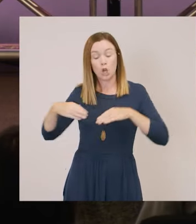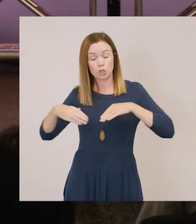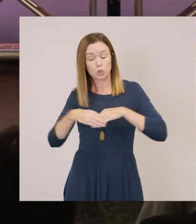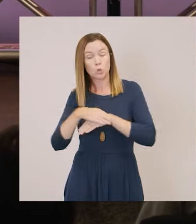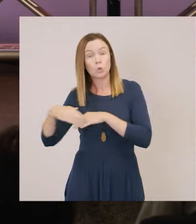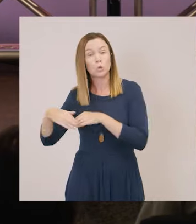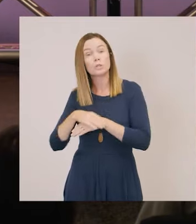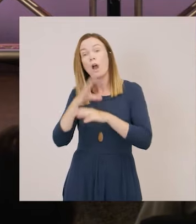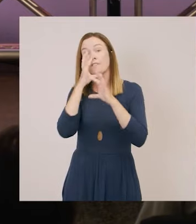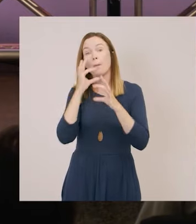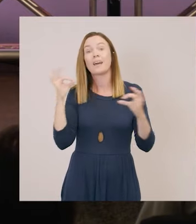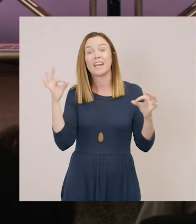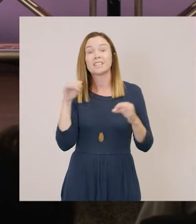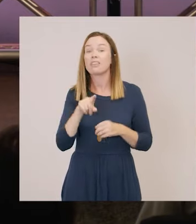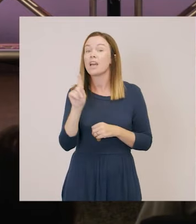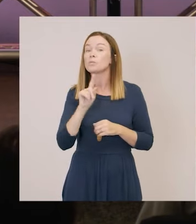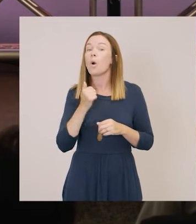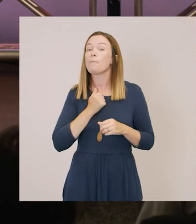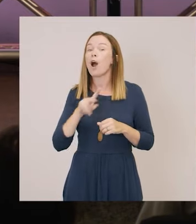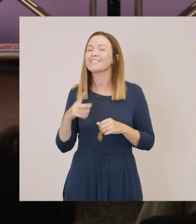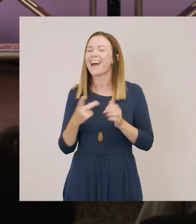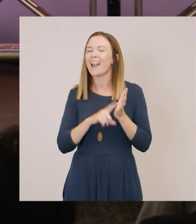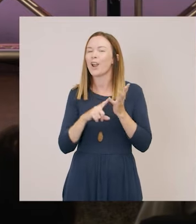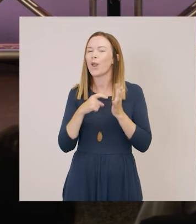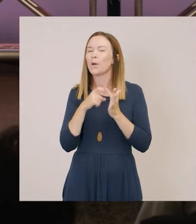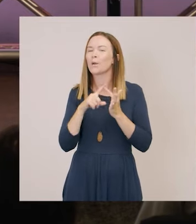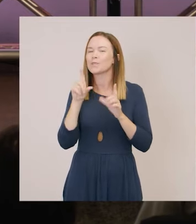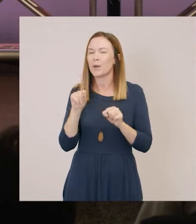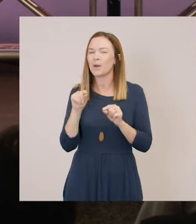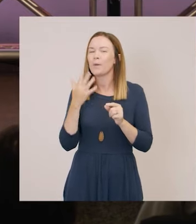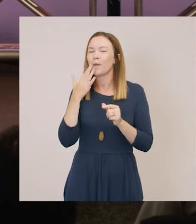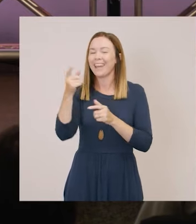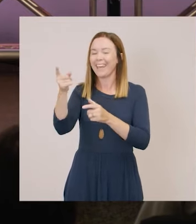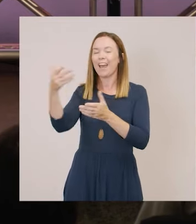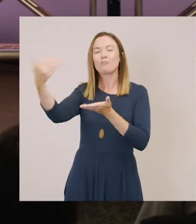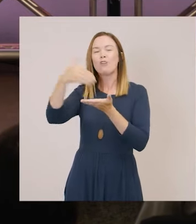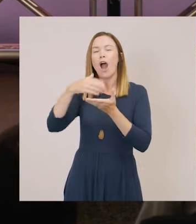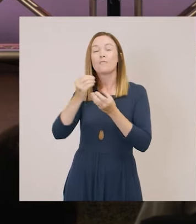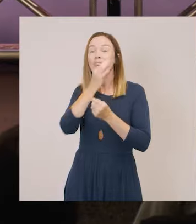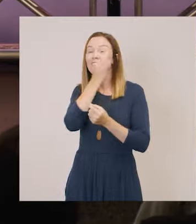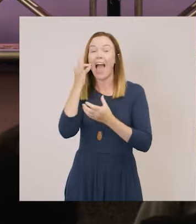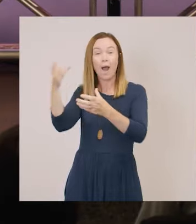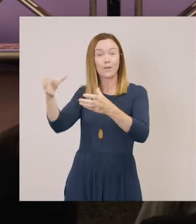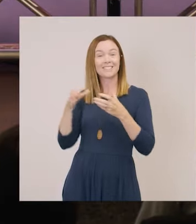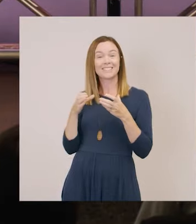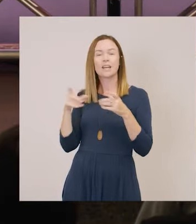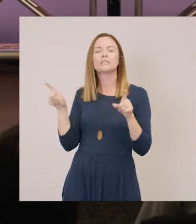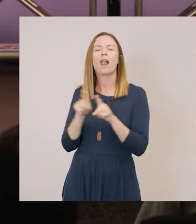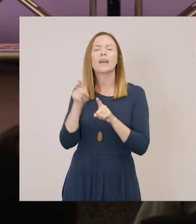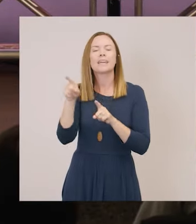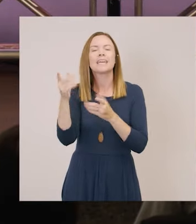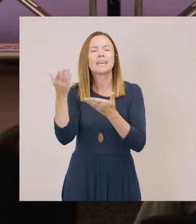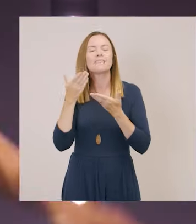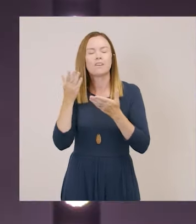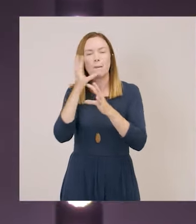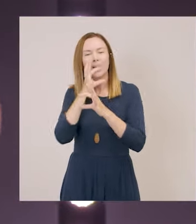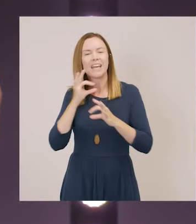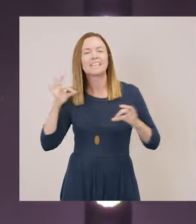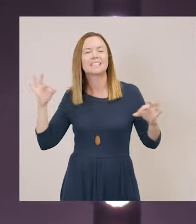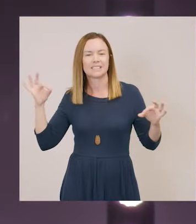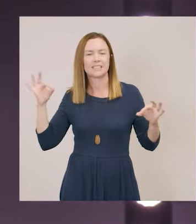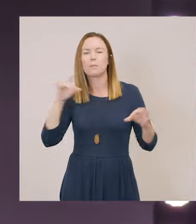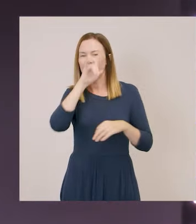peace. That's what my Luke was doing on Monday when he came with that big bunch of flowers. He was putting on the shoes of peace and disarming the enemy.